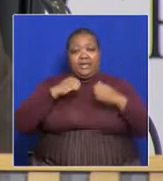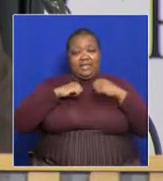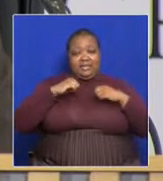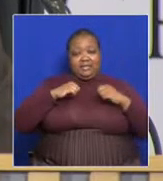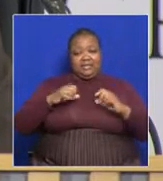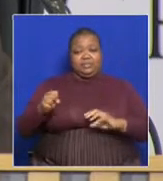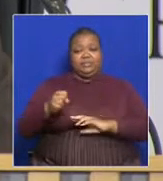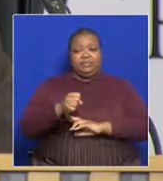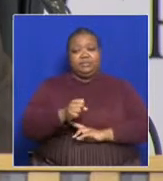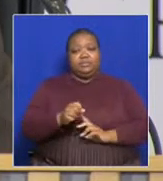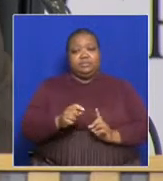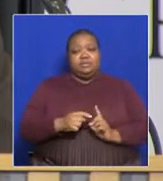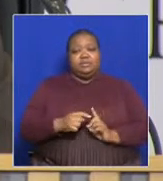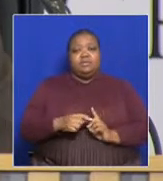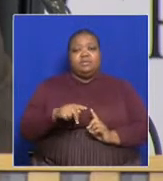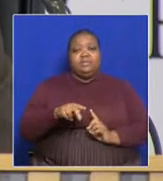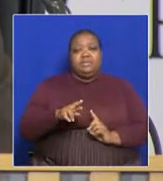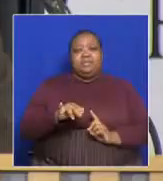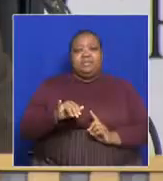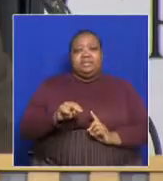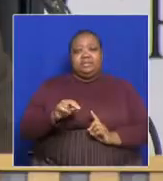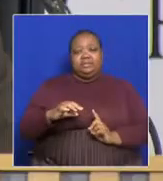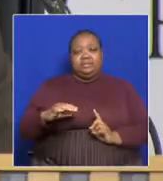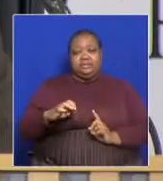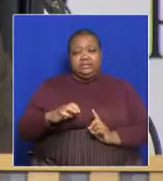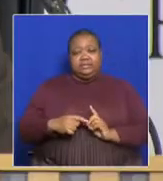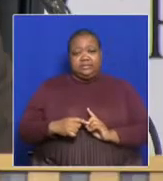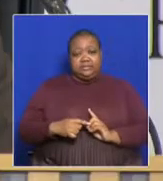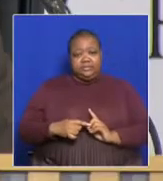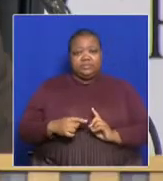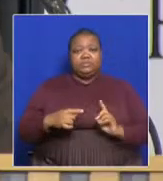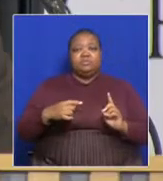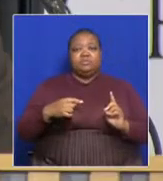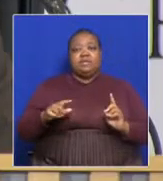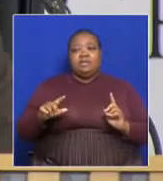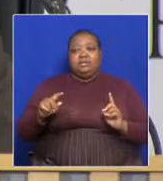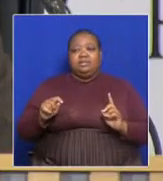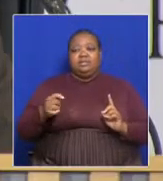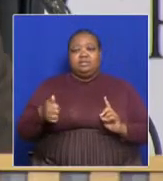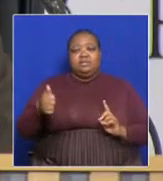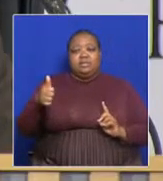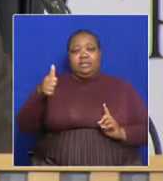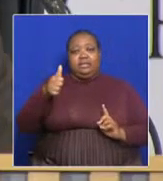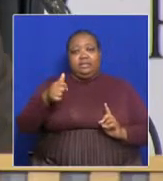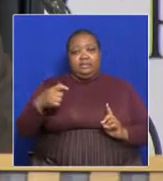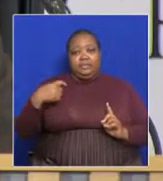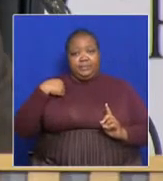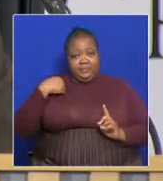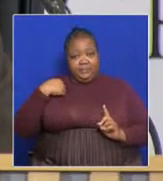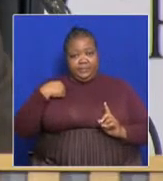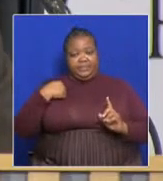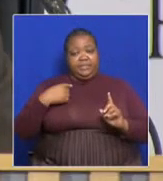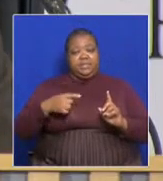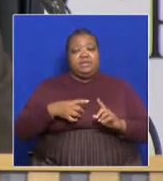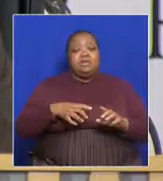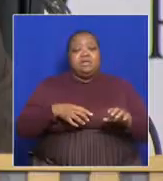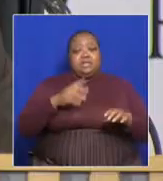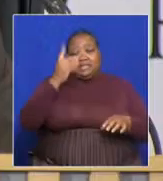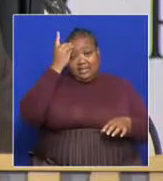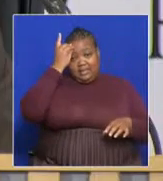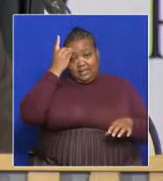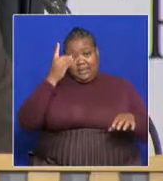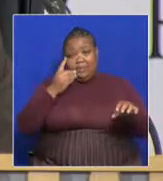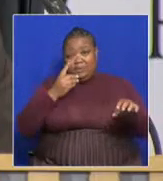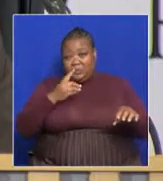Prinsloo. I was also a lieutenant colonel. Now, this is outside the Durban area. This is another Hawks